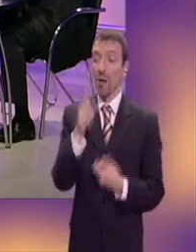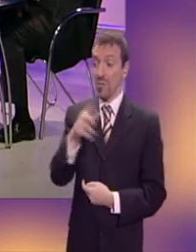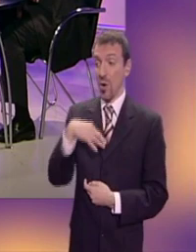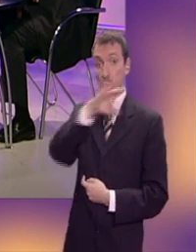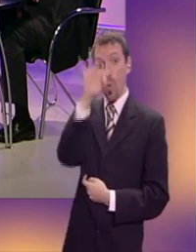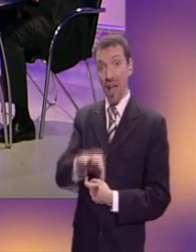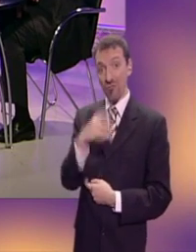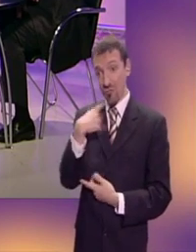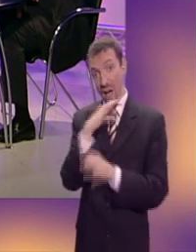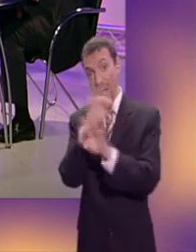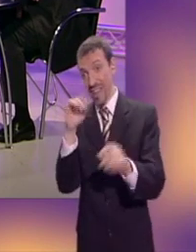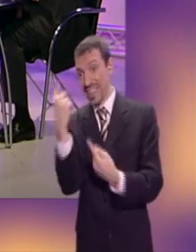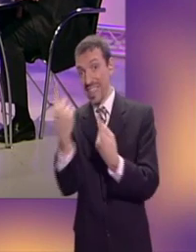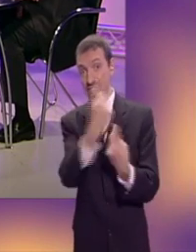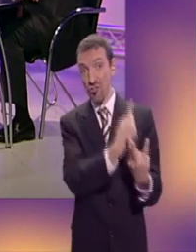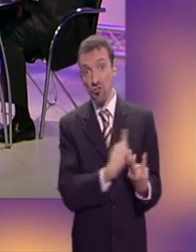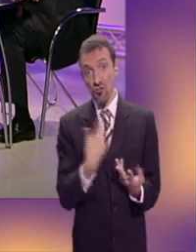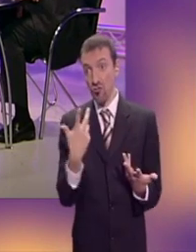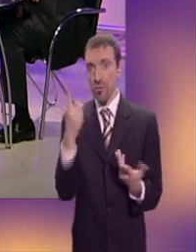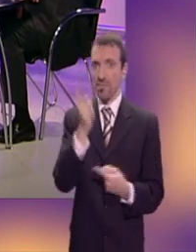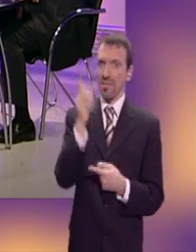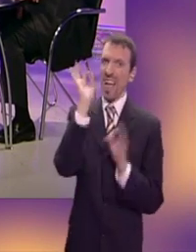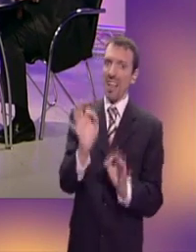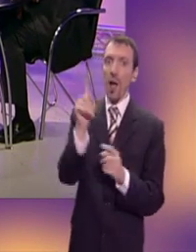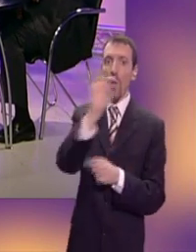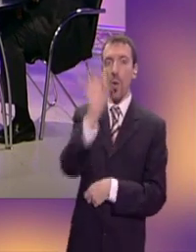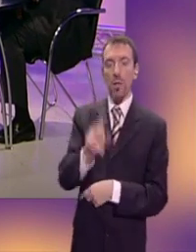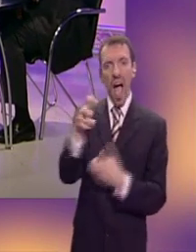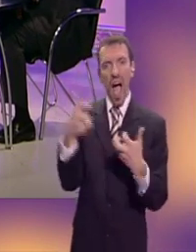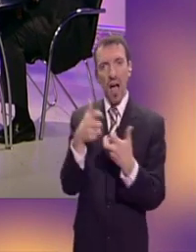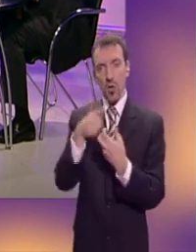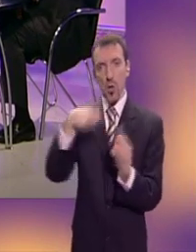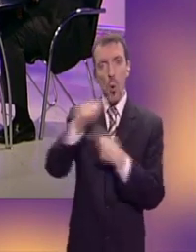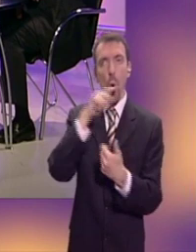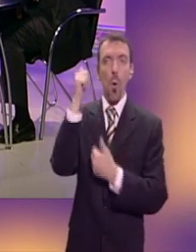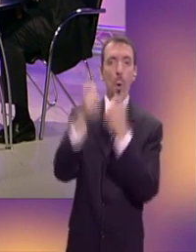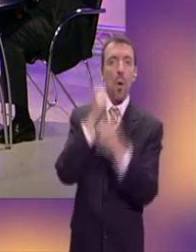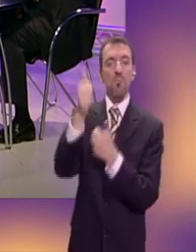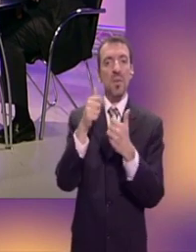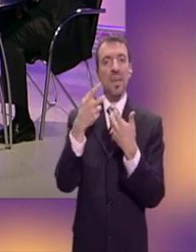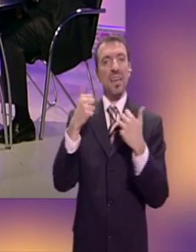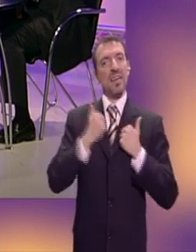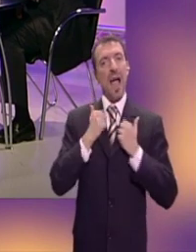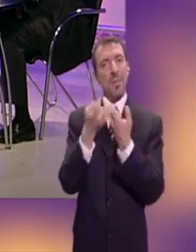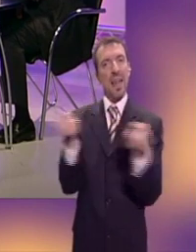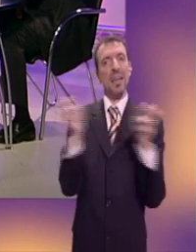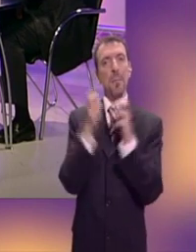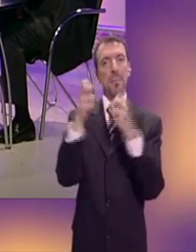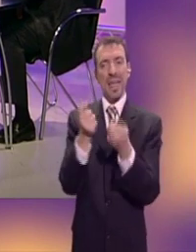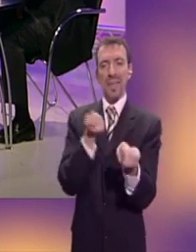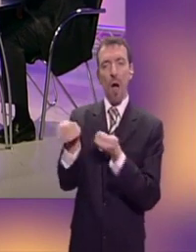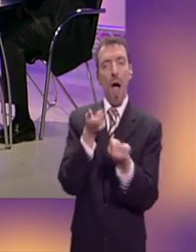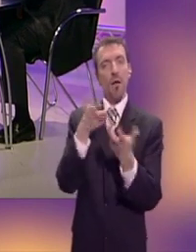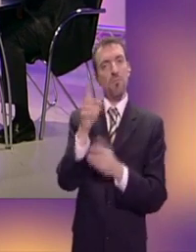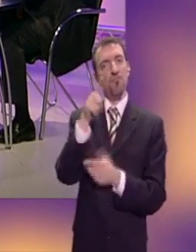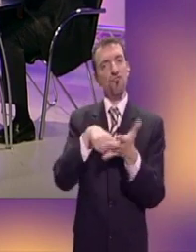pose. Well, let me ask each of you. I mean, it's been fascinating. And you would all praise the way the cabinets were run by Jim Callaghan. I think you've